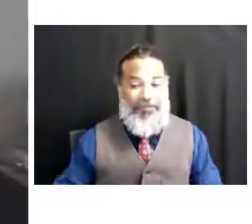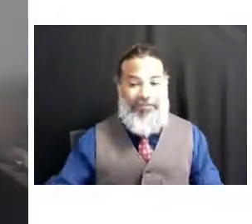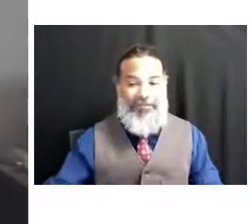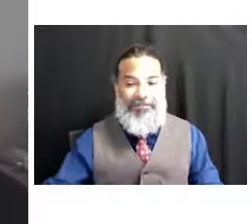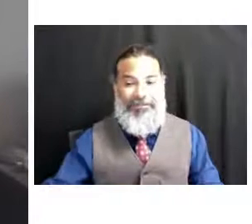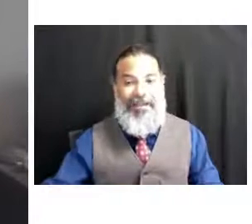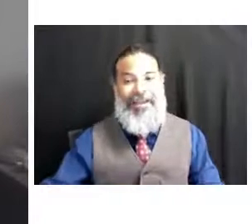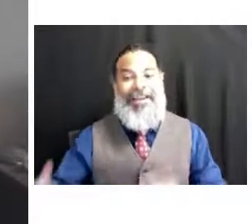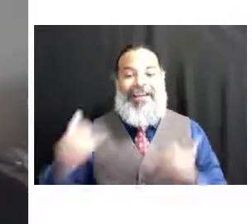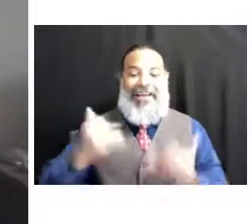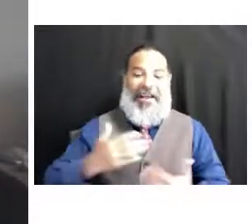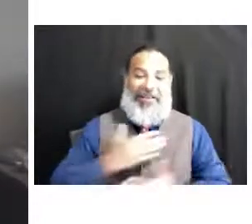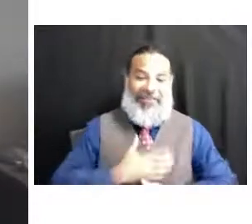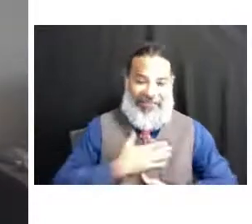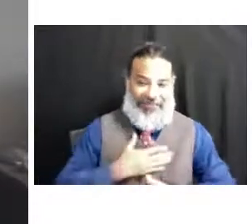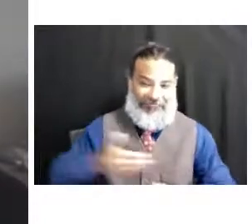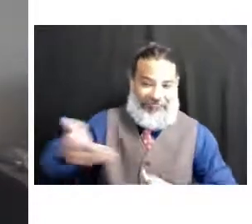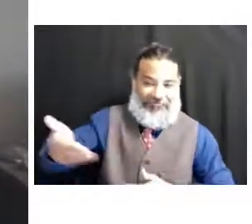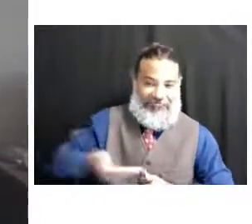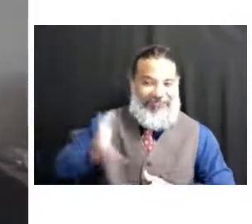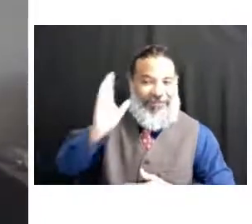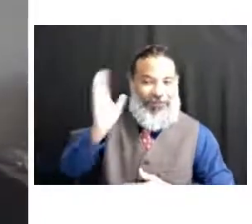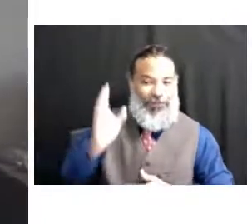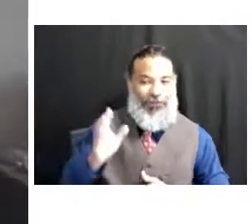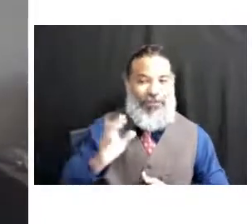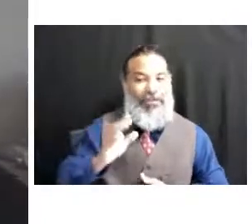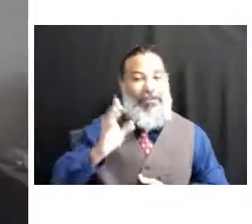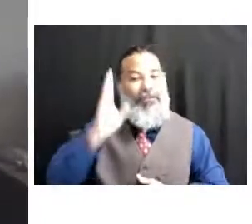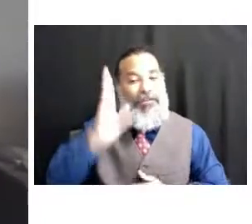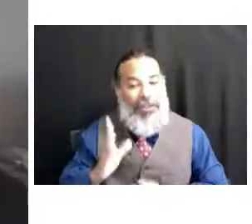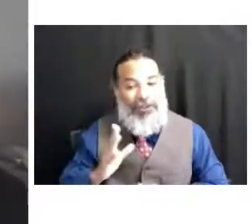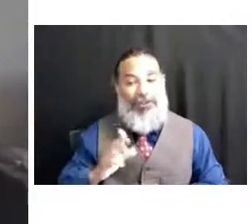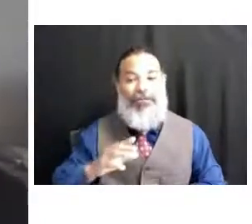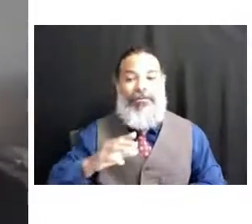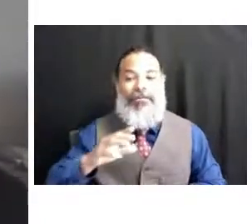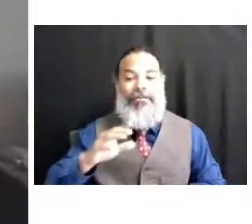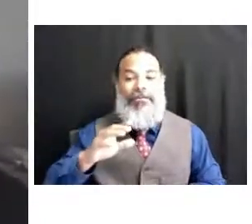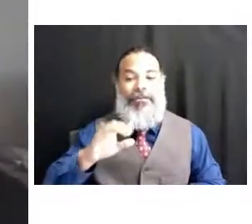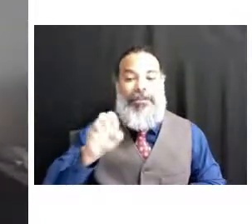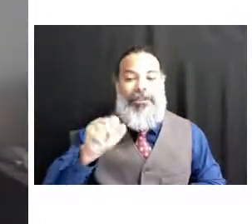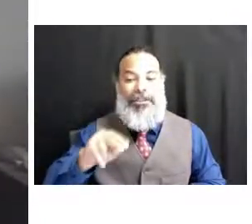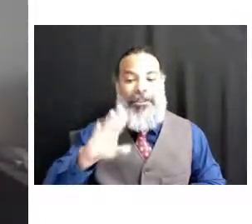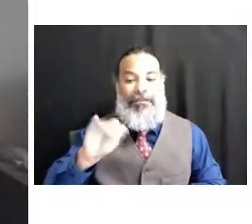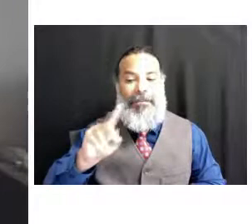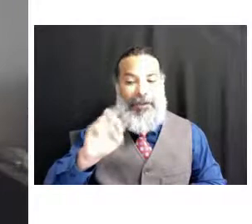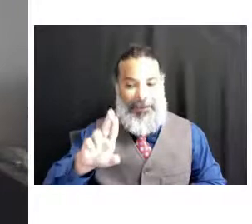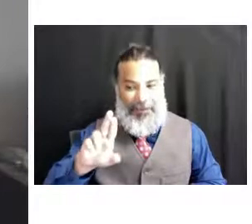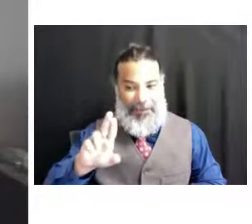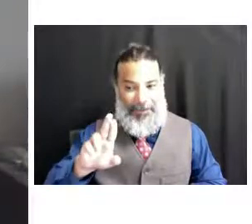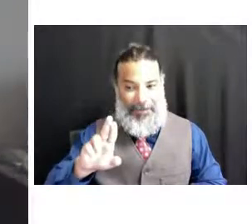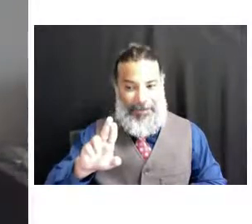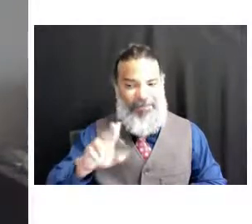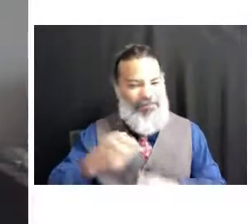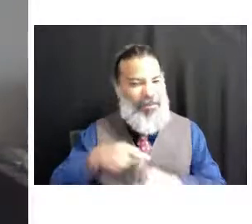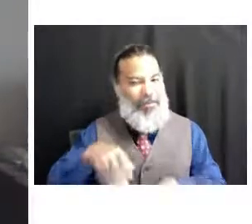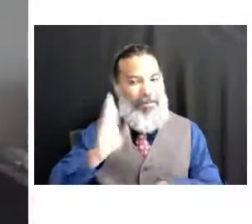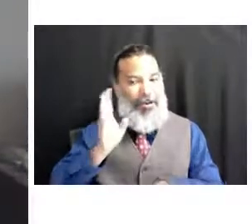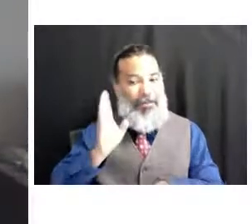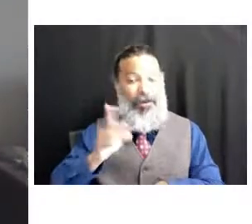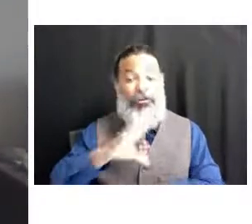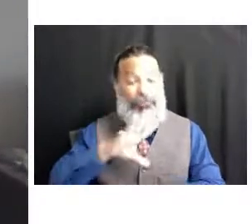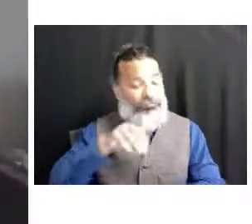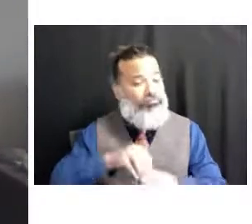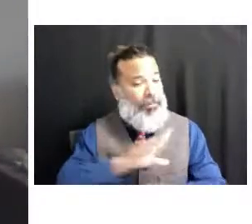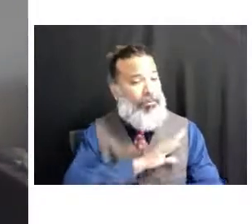it is my pleasure to introduce our presenter today, Baltimore's very own Jean Baker. Along with serving on the Peale's board